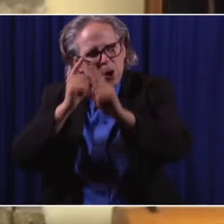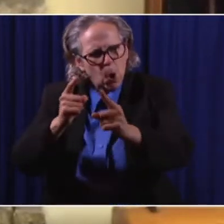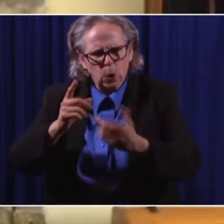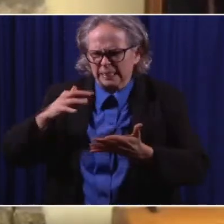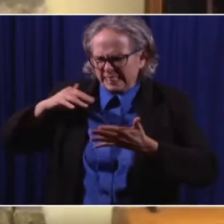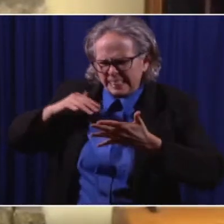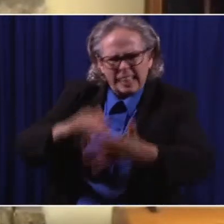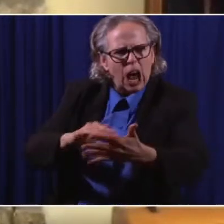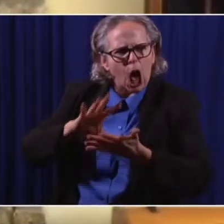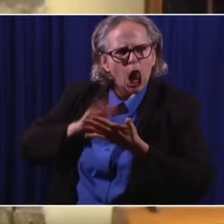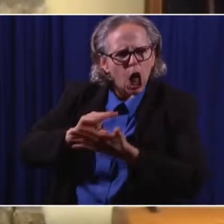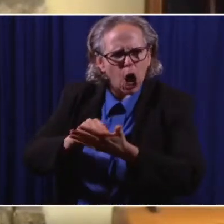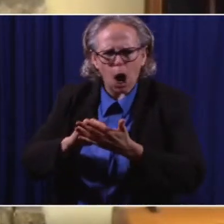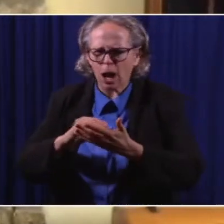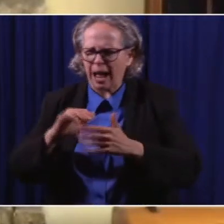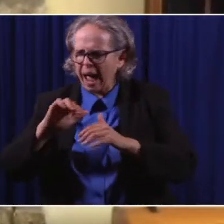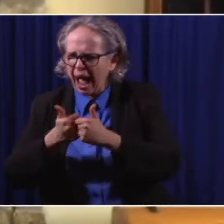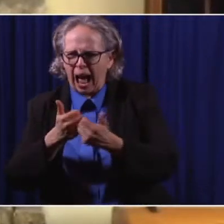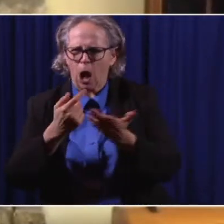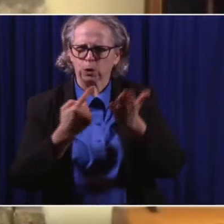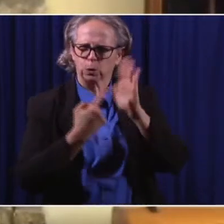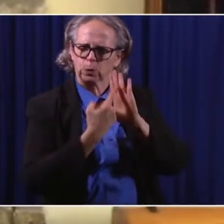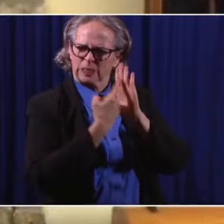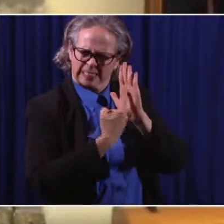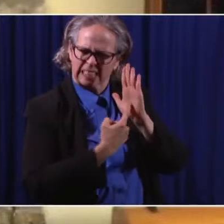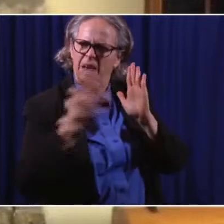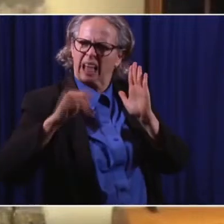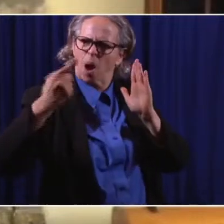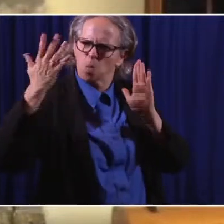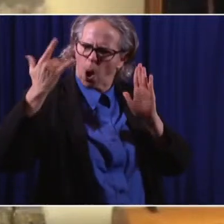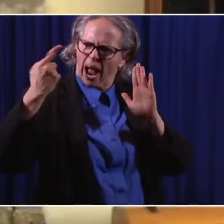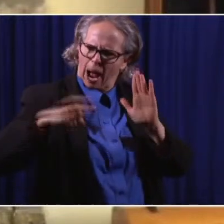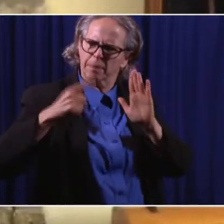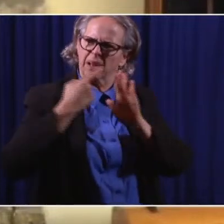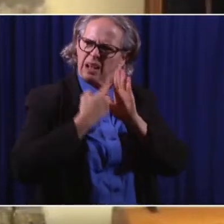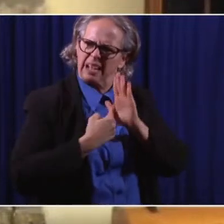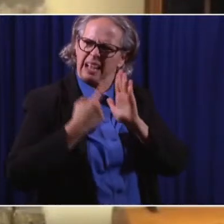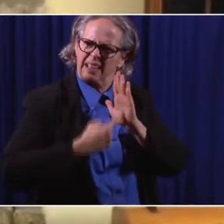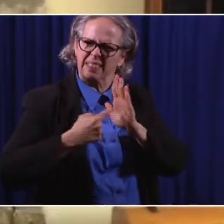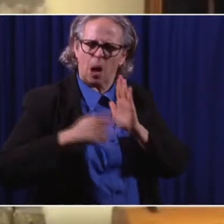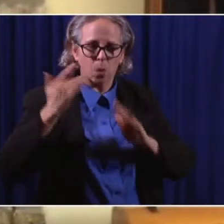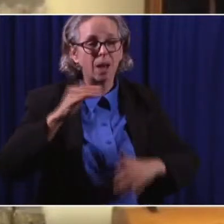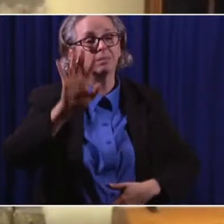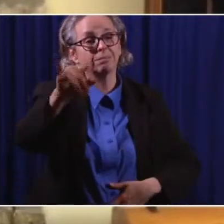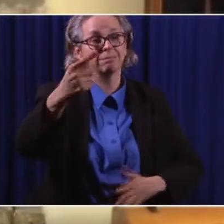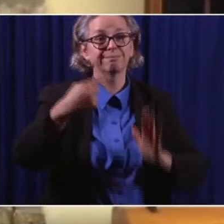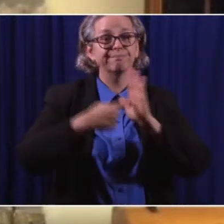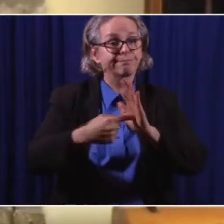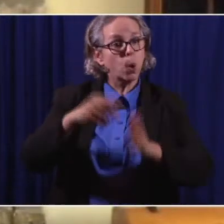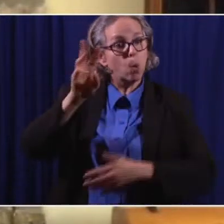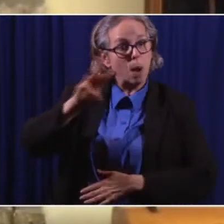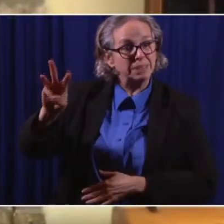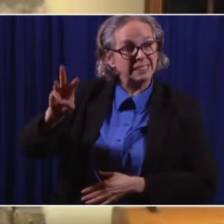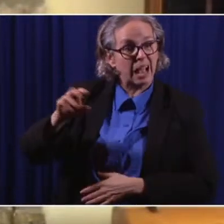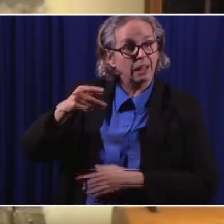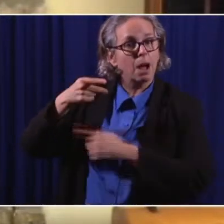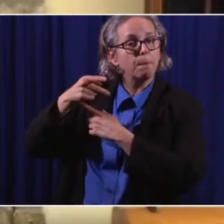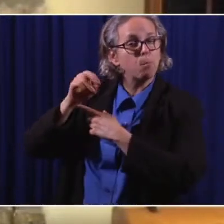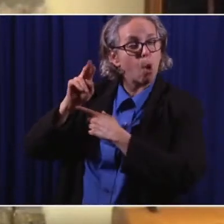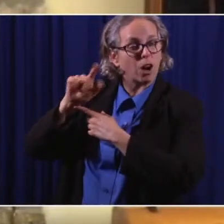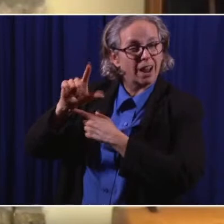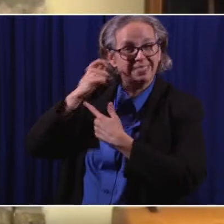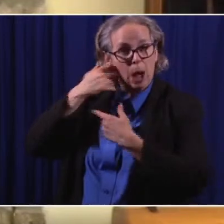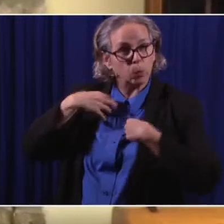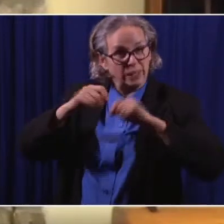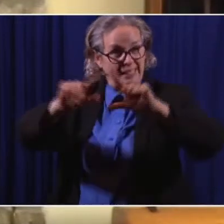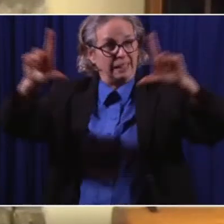portal that we have put up, where you can look and see how many schools reporting cases, in some